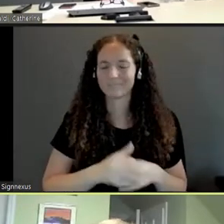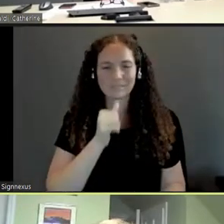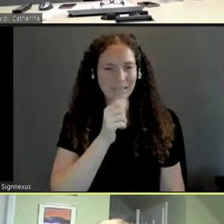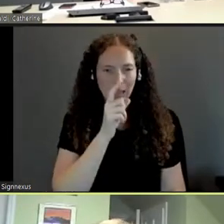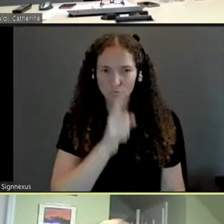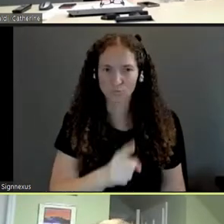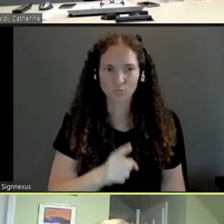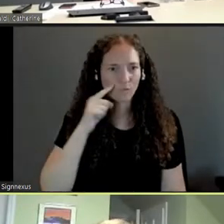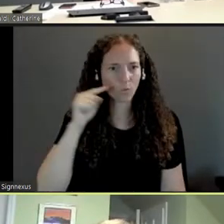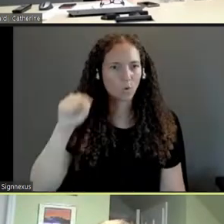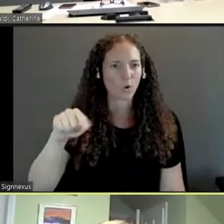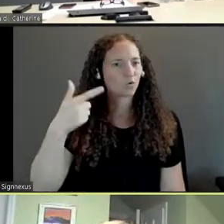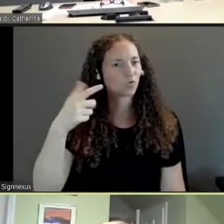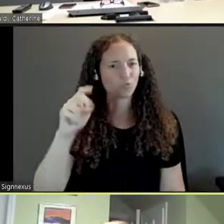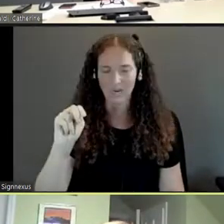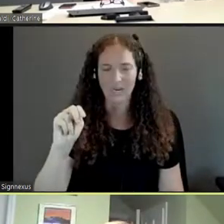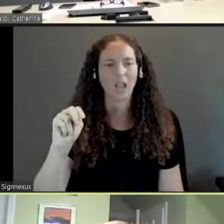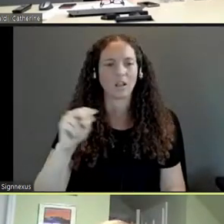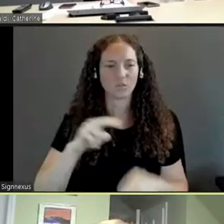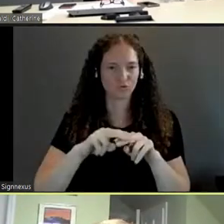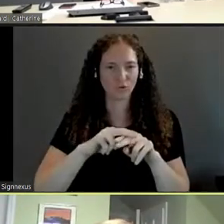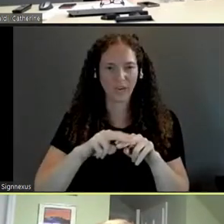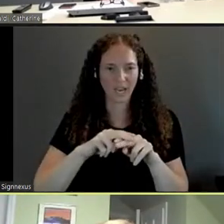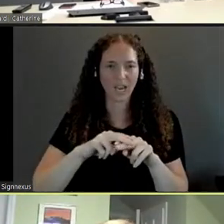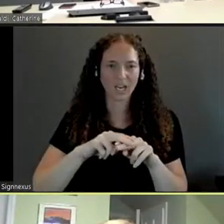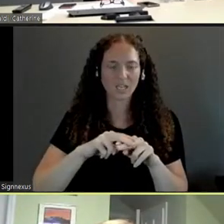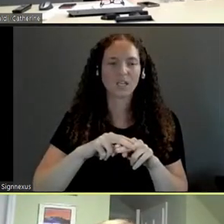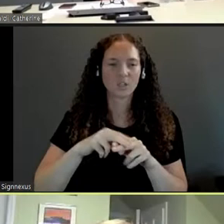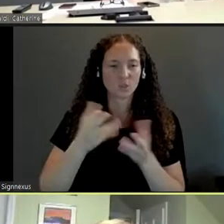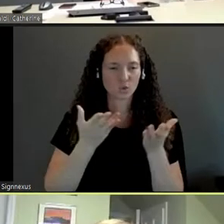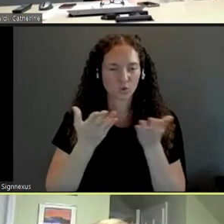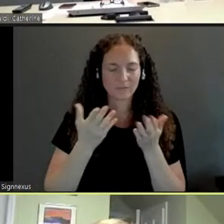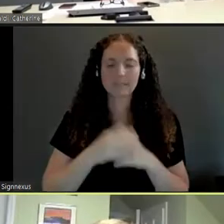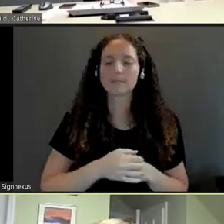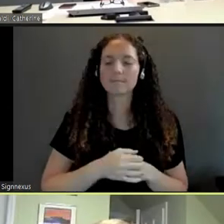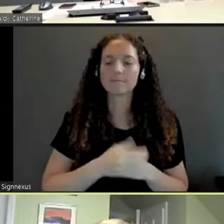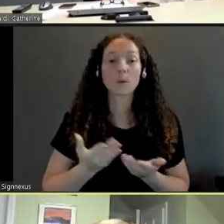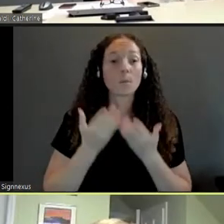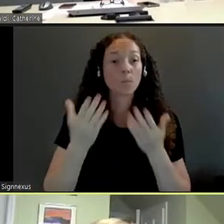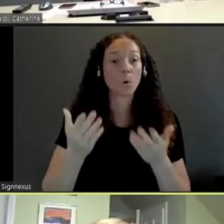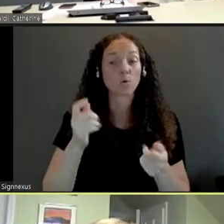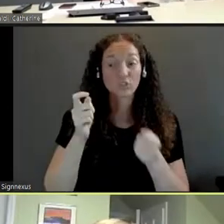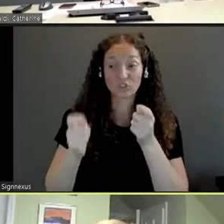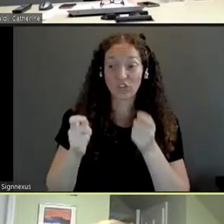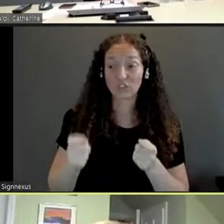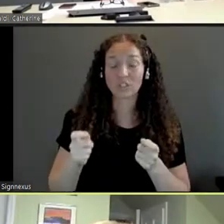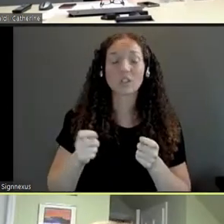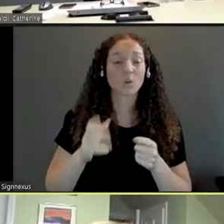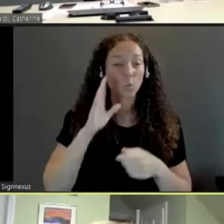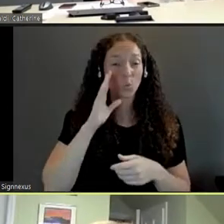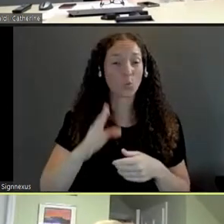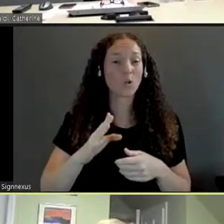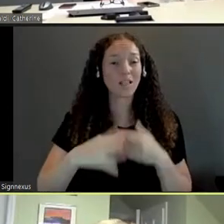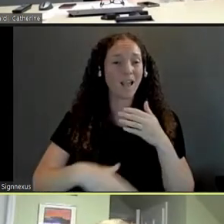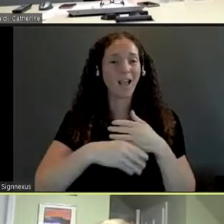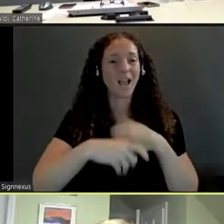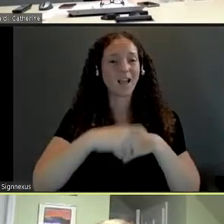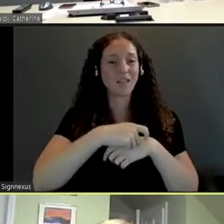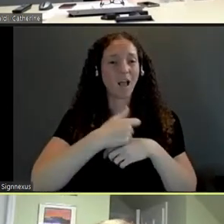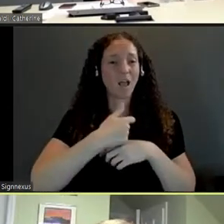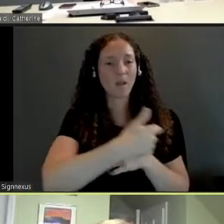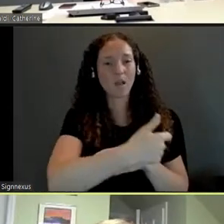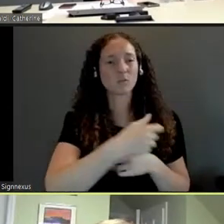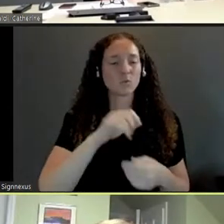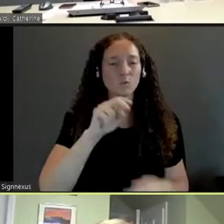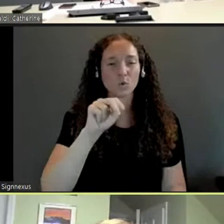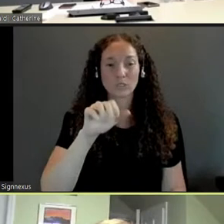Neck train service. Your proposed changes both increase travel time to New York City and reduce the number of